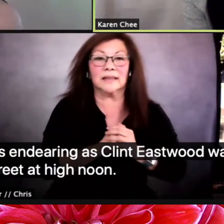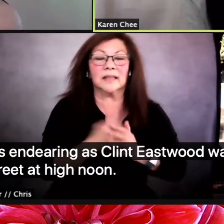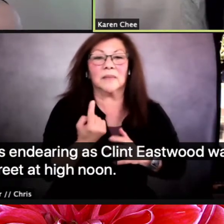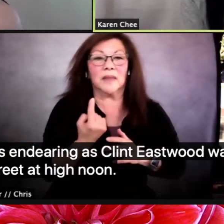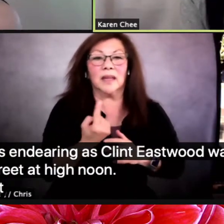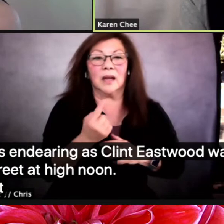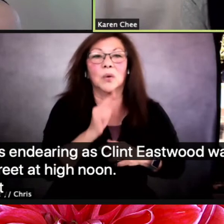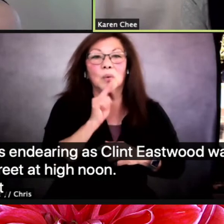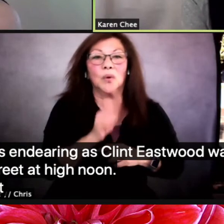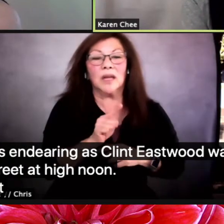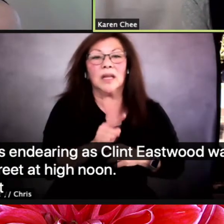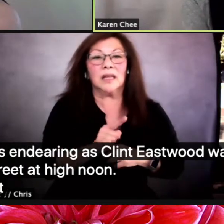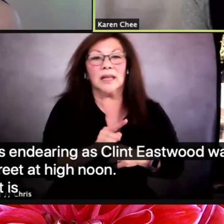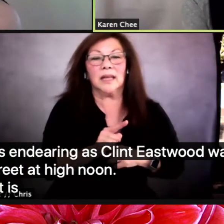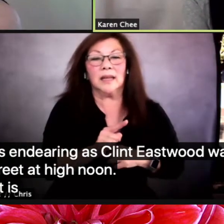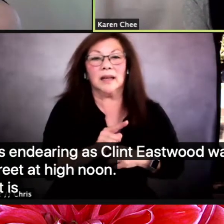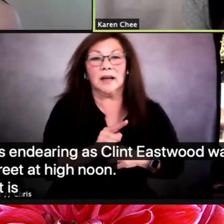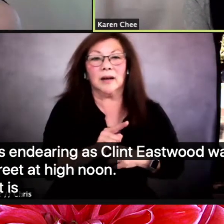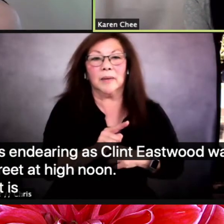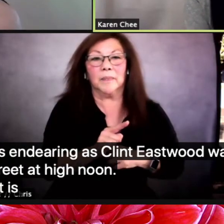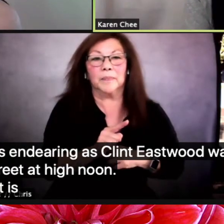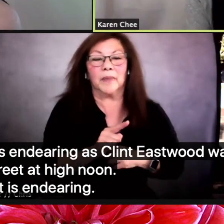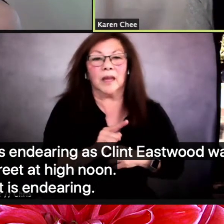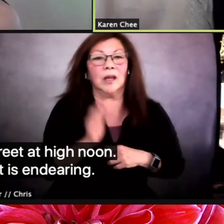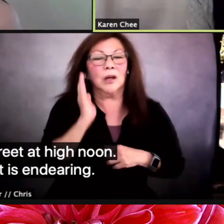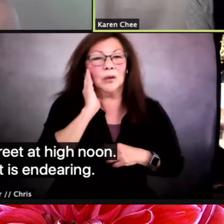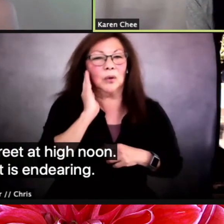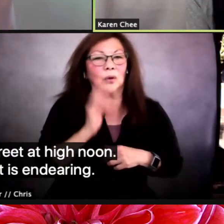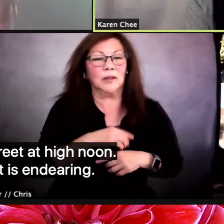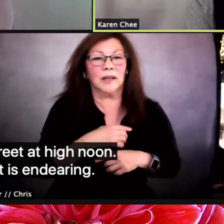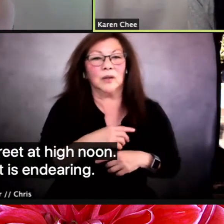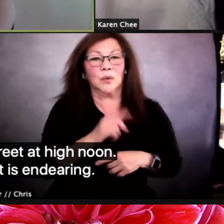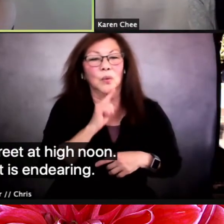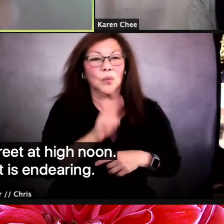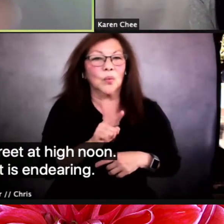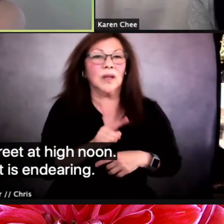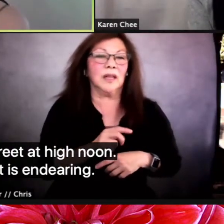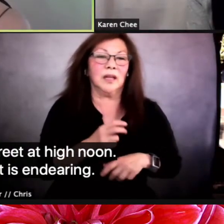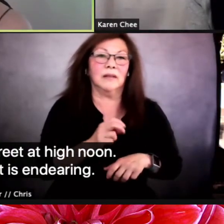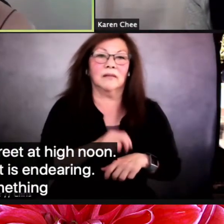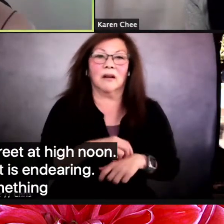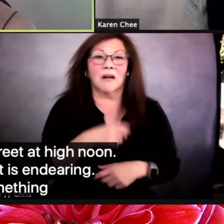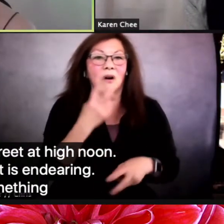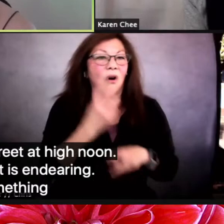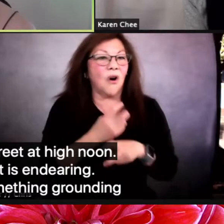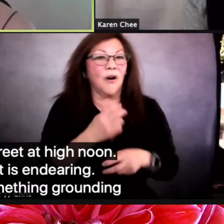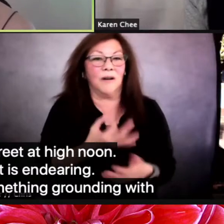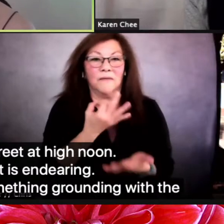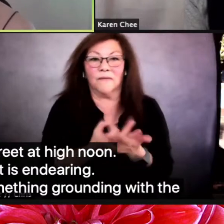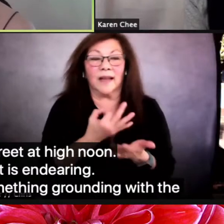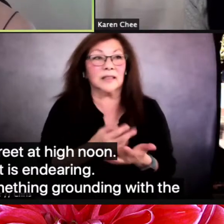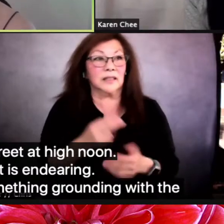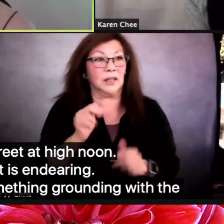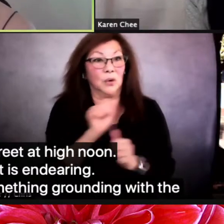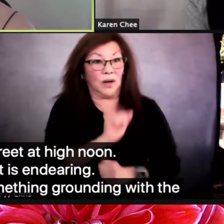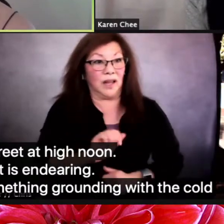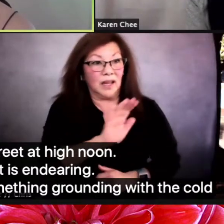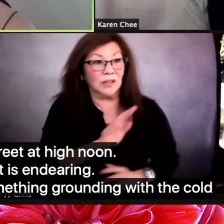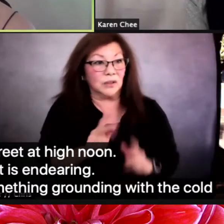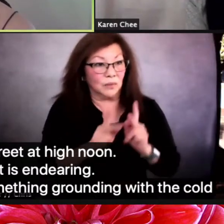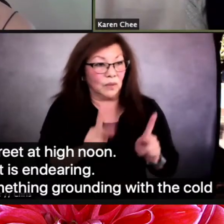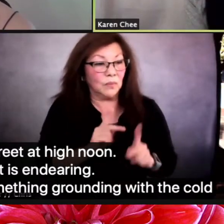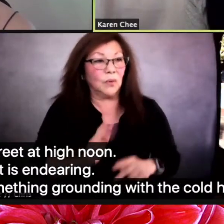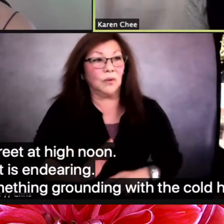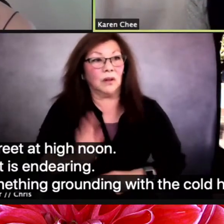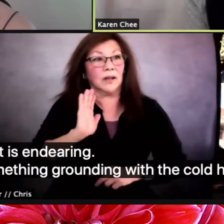think really grounding in learning the sort of cold hard facts of Asian American Mm, history, of being like there were Asian people, you know, in California at the time, there